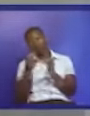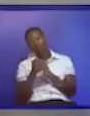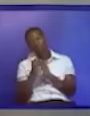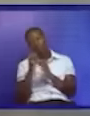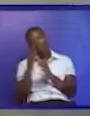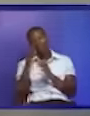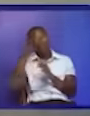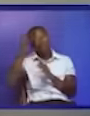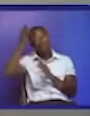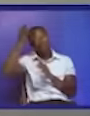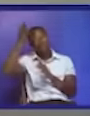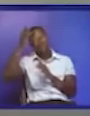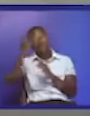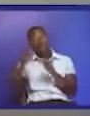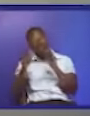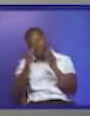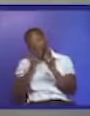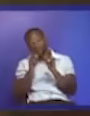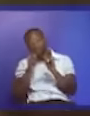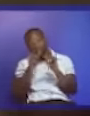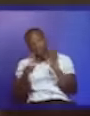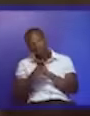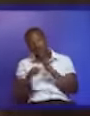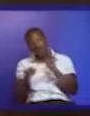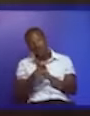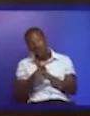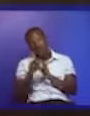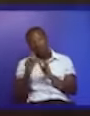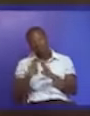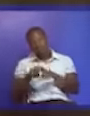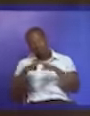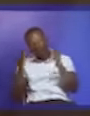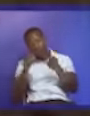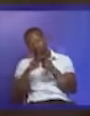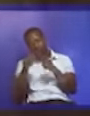will be open to you like the pages of a book.